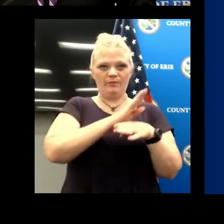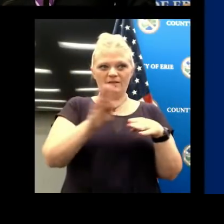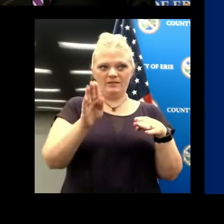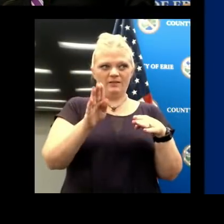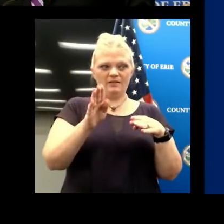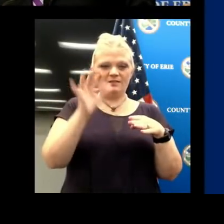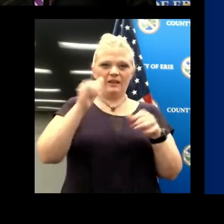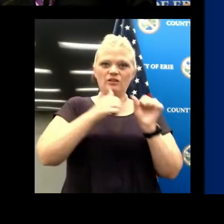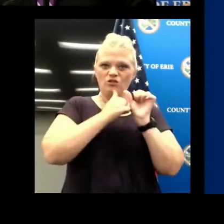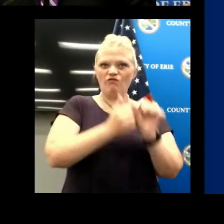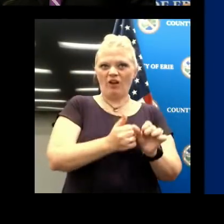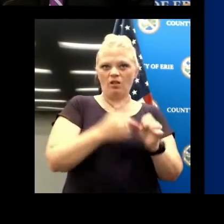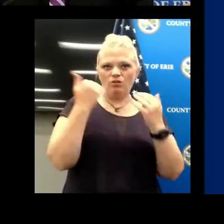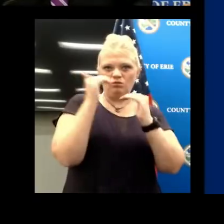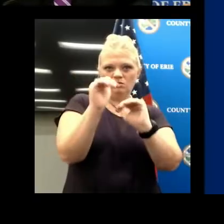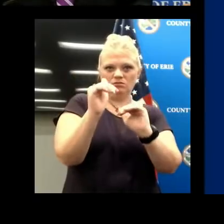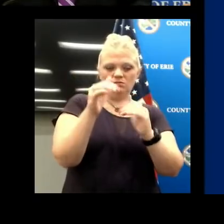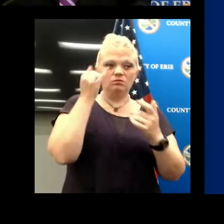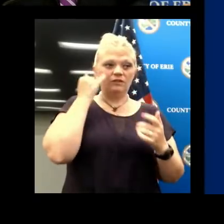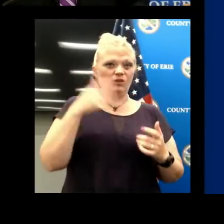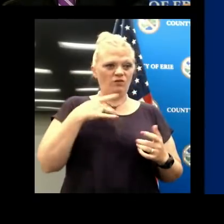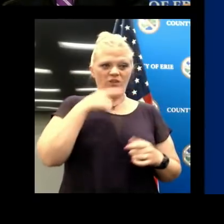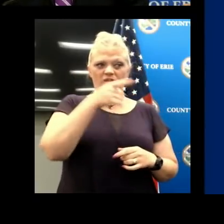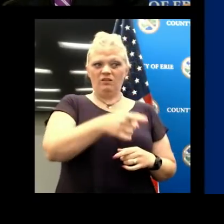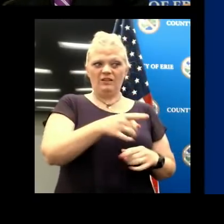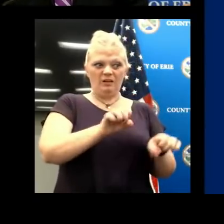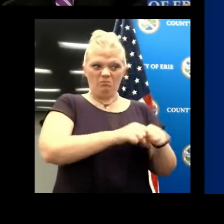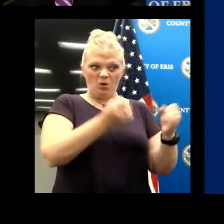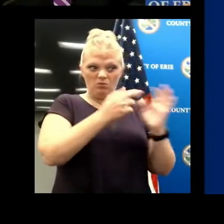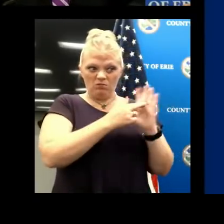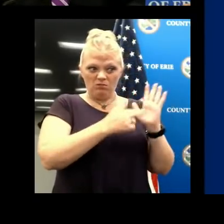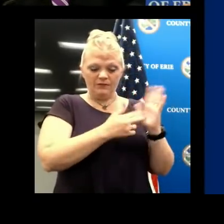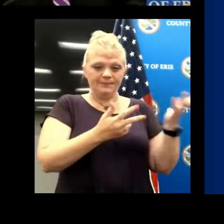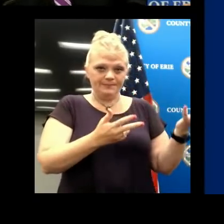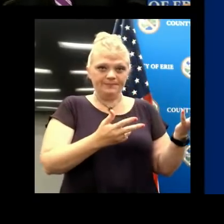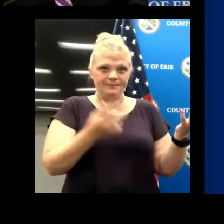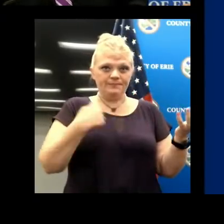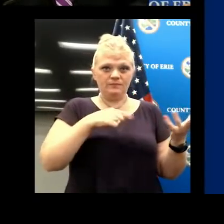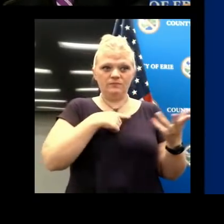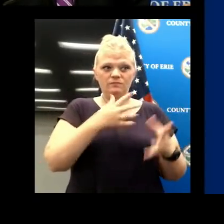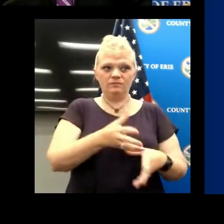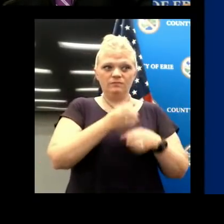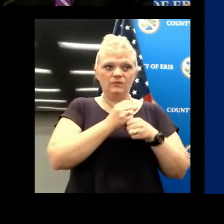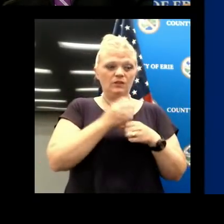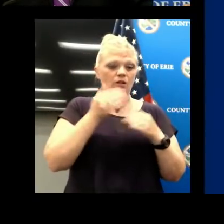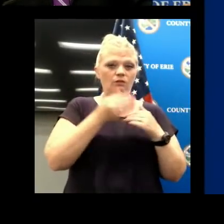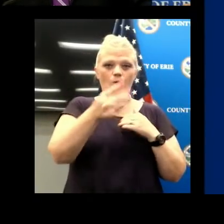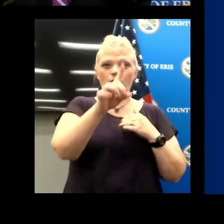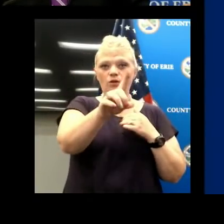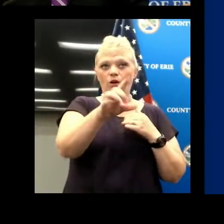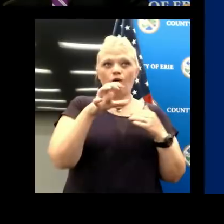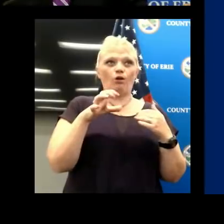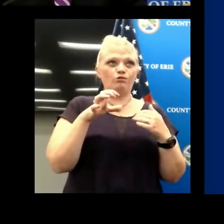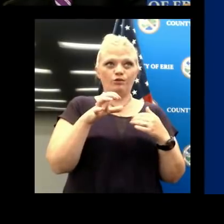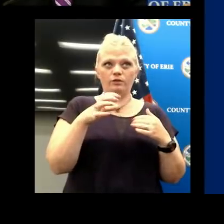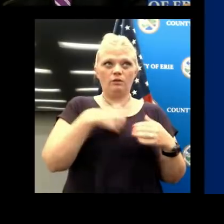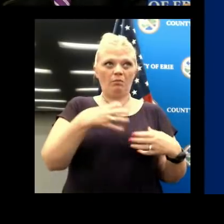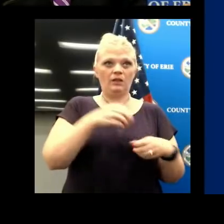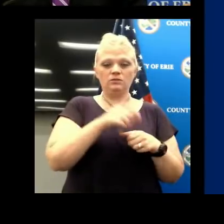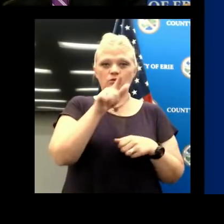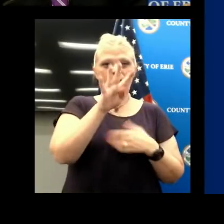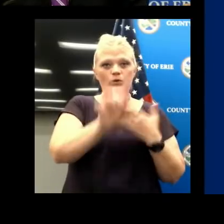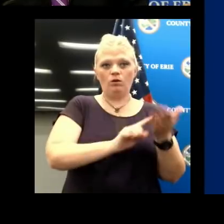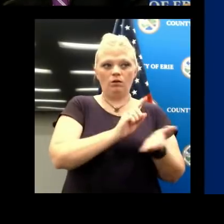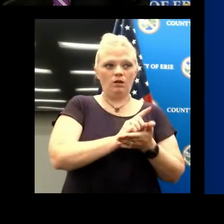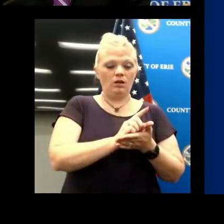of the COVID-19 restrictions if you feel that they're not following the rules. We received more than 100 of those just in the last 24 hours with regards